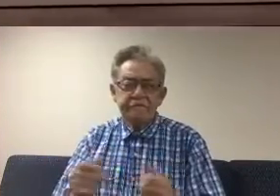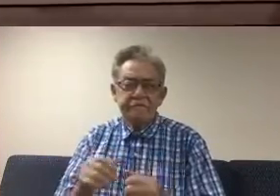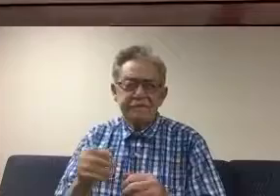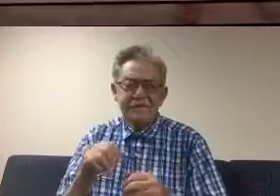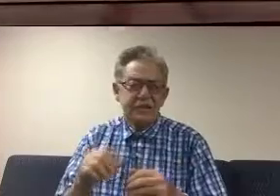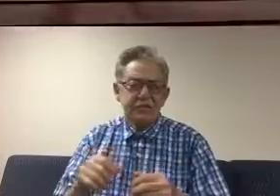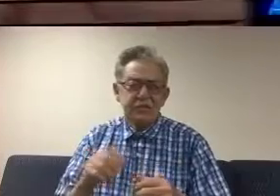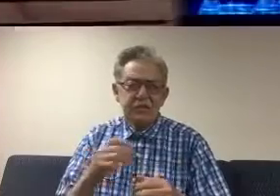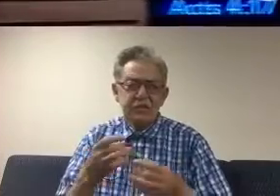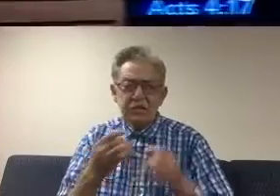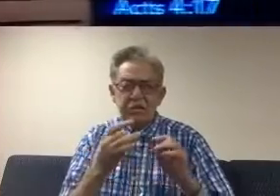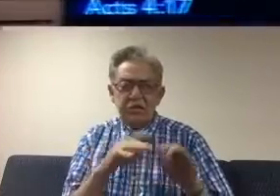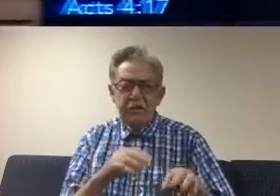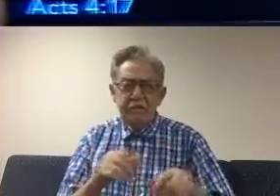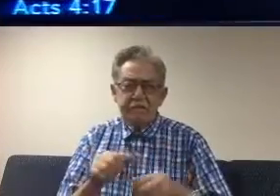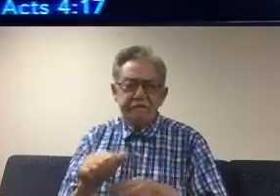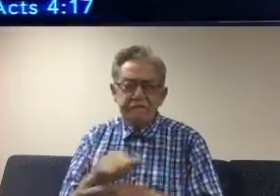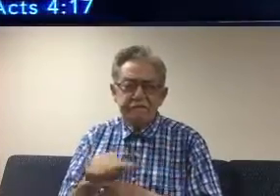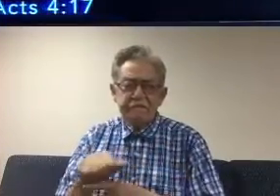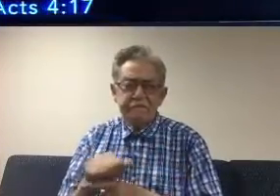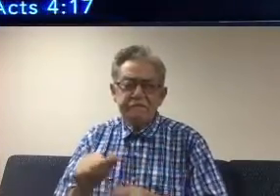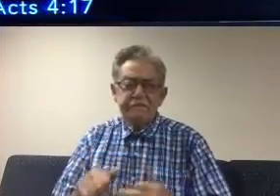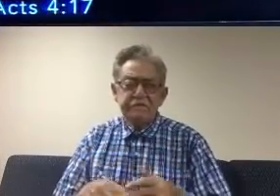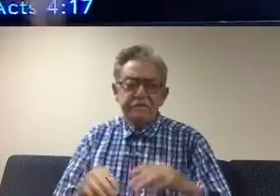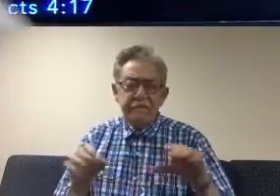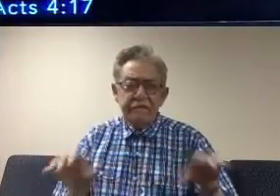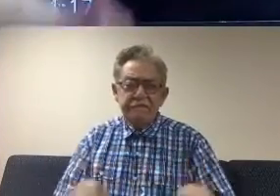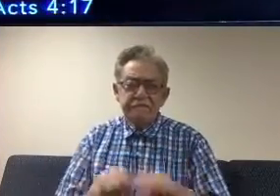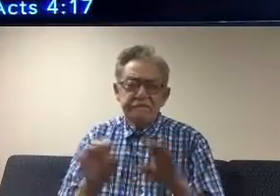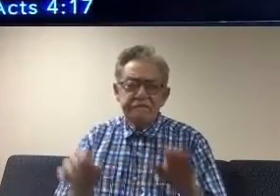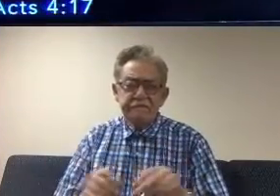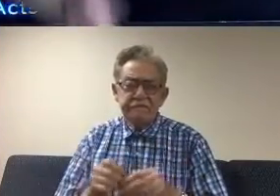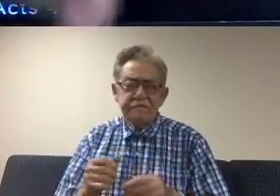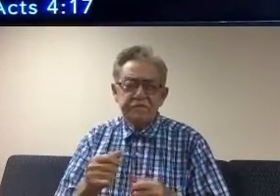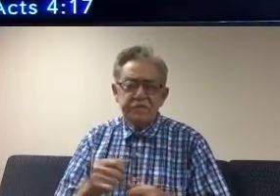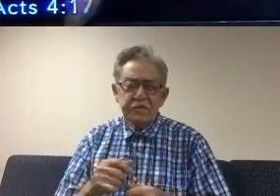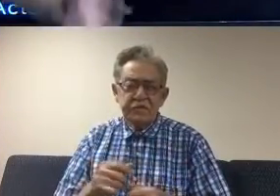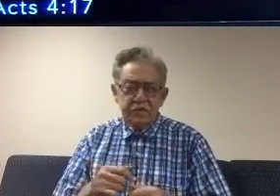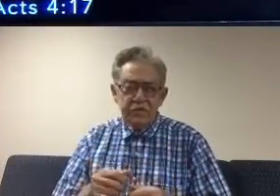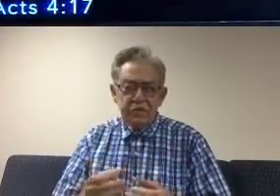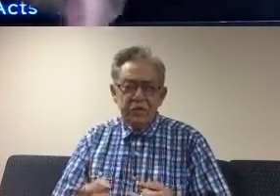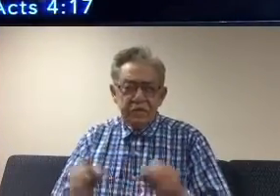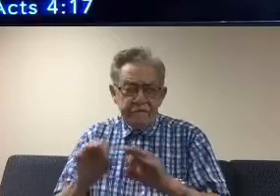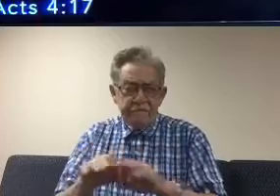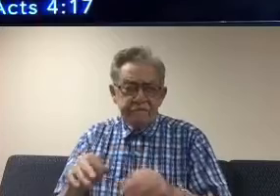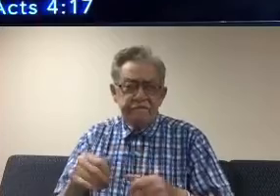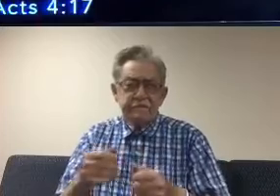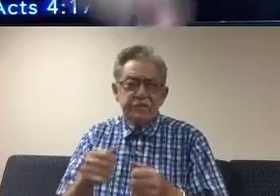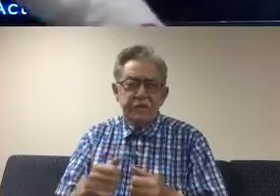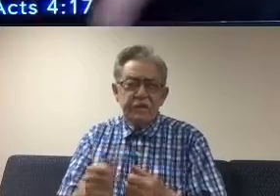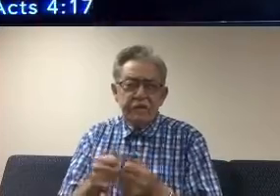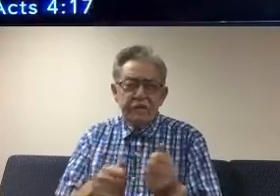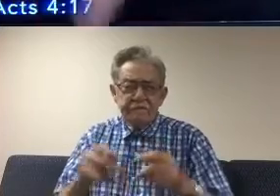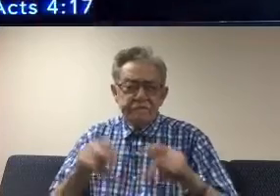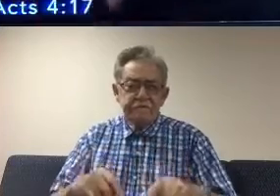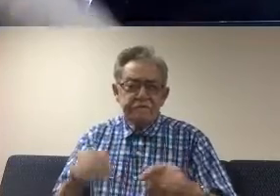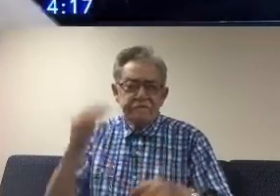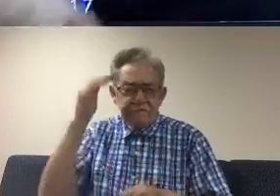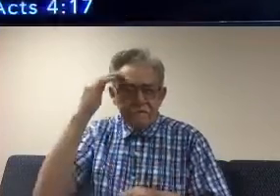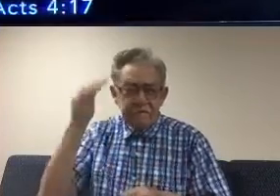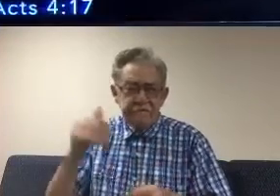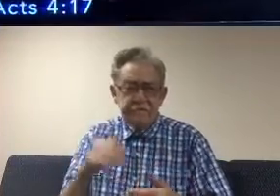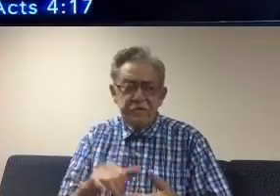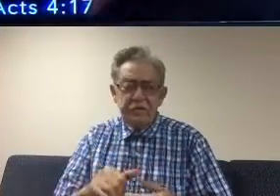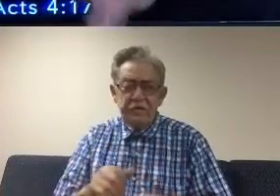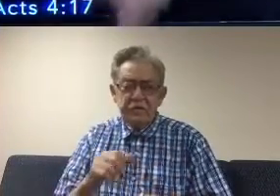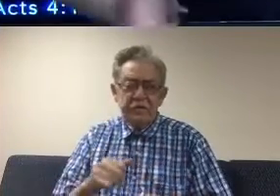his entire life. It was obvious what he had done. It was very notable. Everybody in town knew it. We can't deny it. It'll make us look